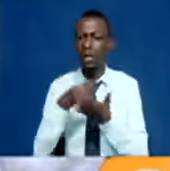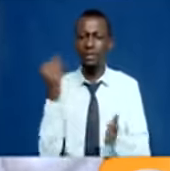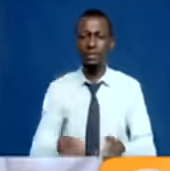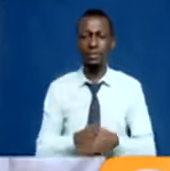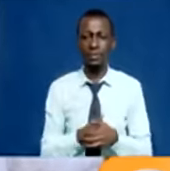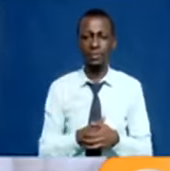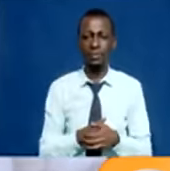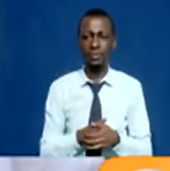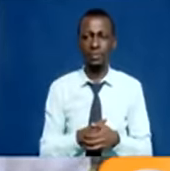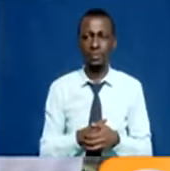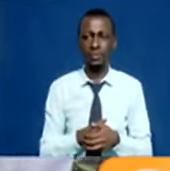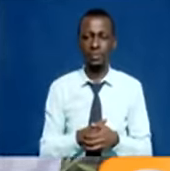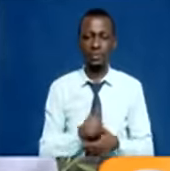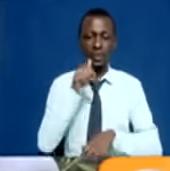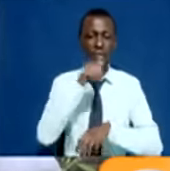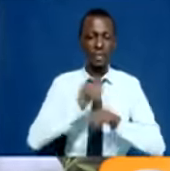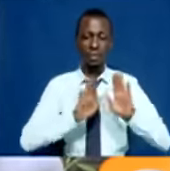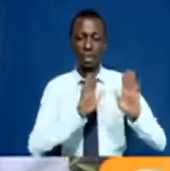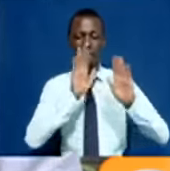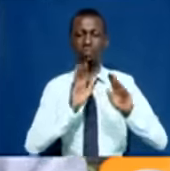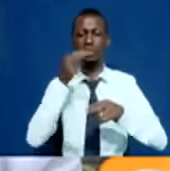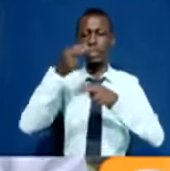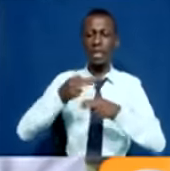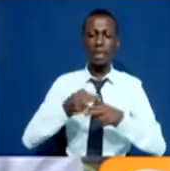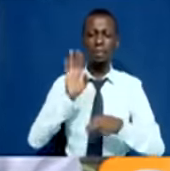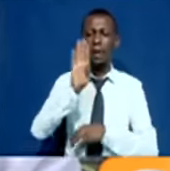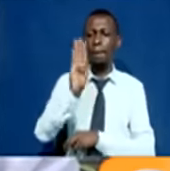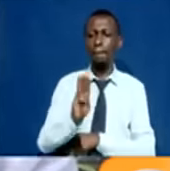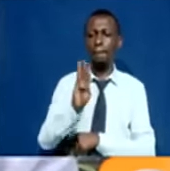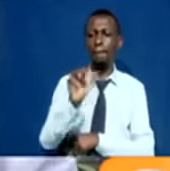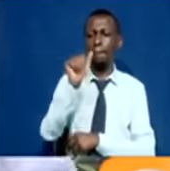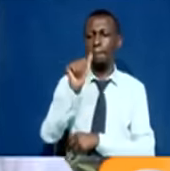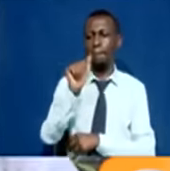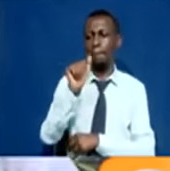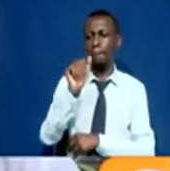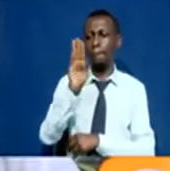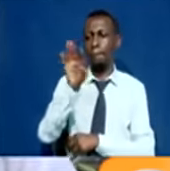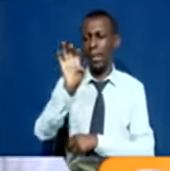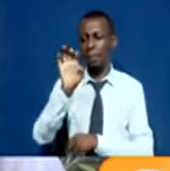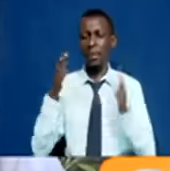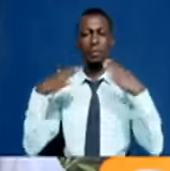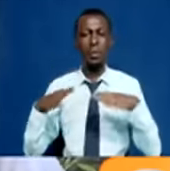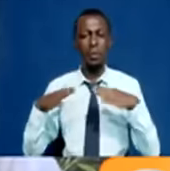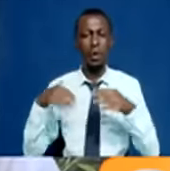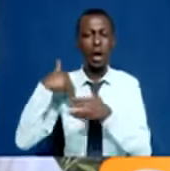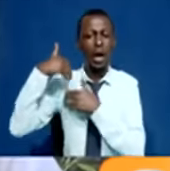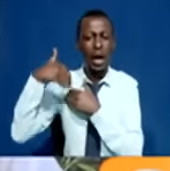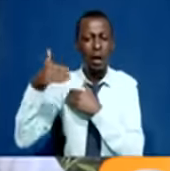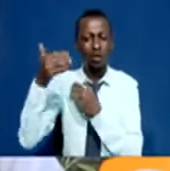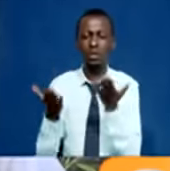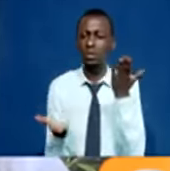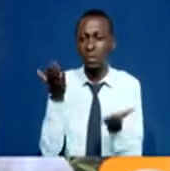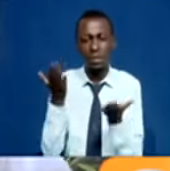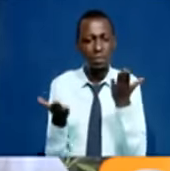wa kuondoka akaanza kuniita jina babe, babe. Ndio maybe watu wenye wako nje maybe